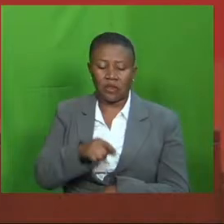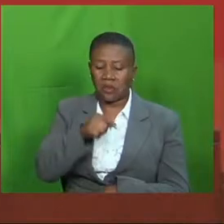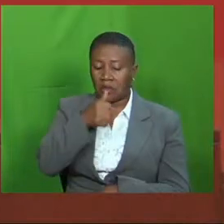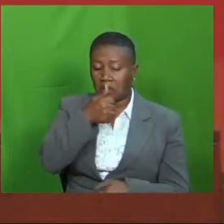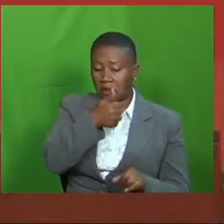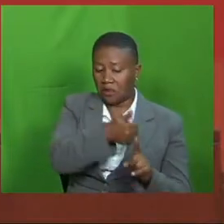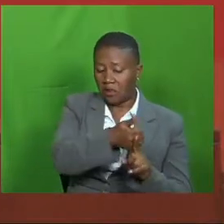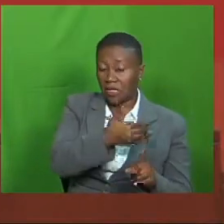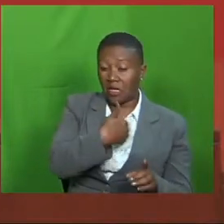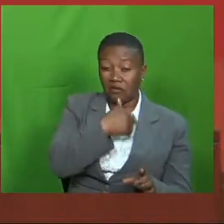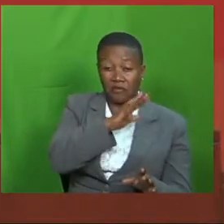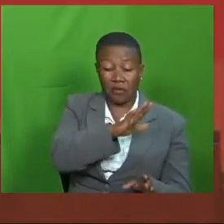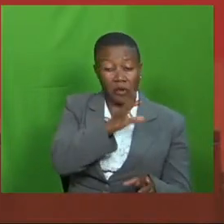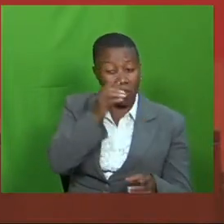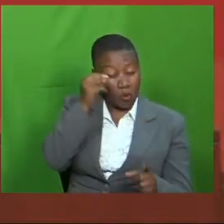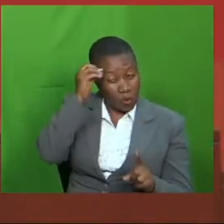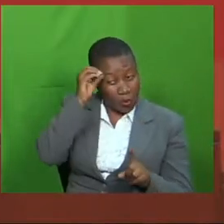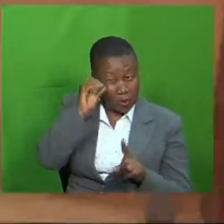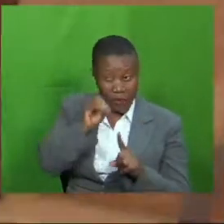with me.